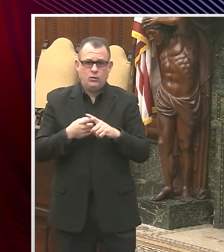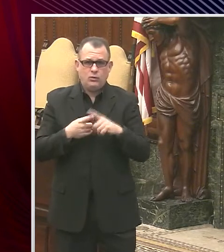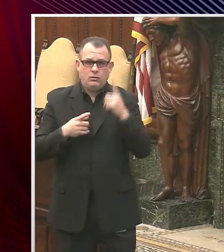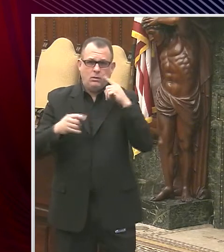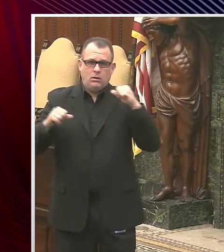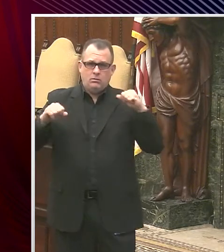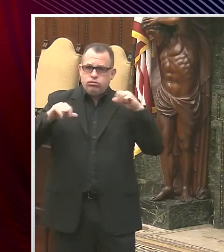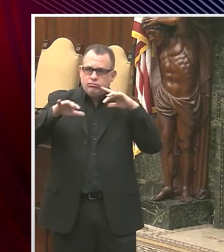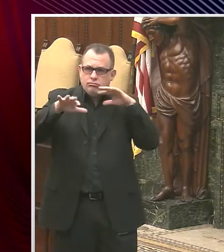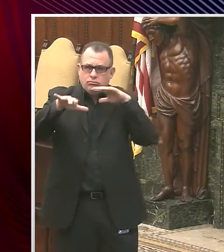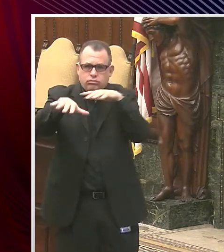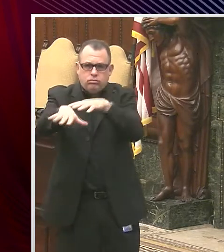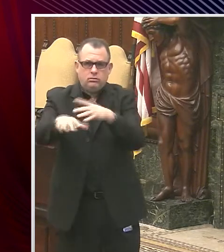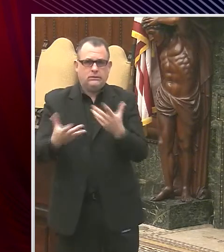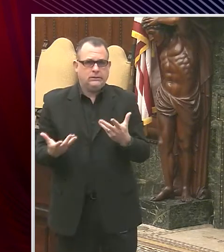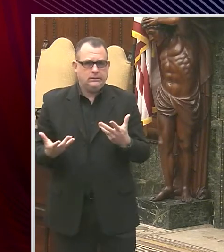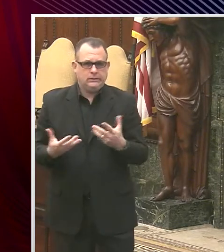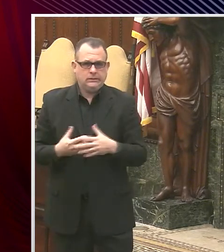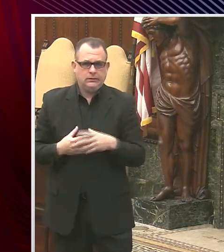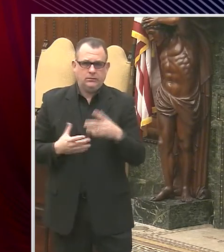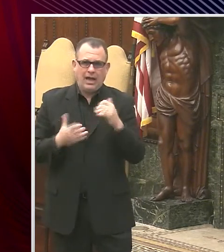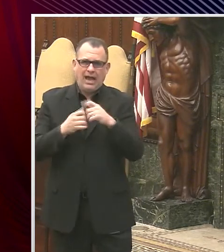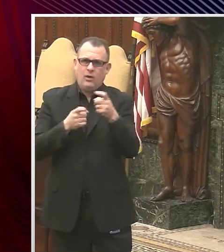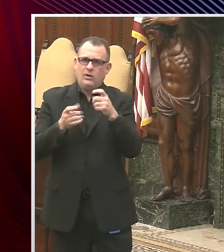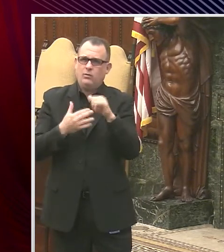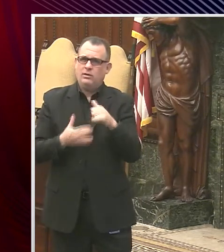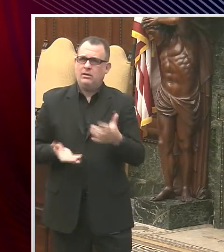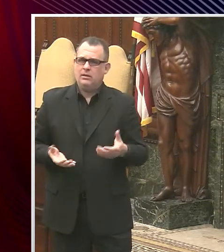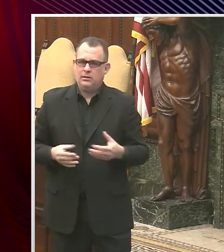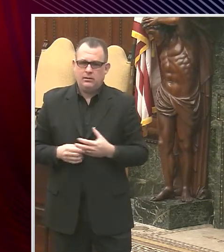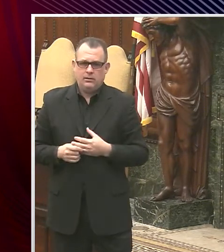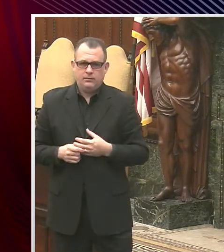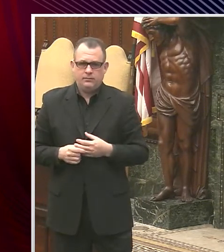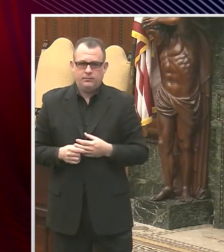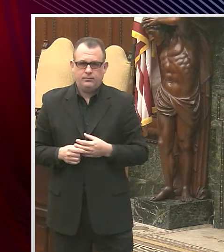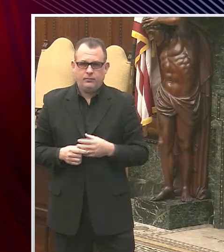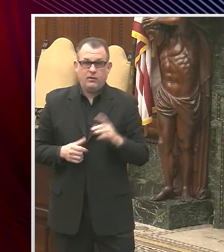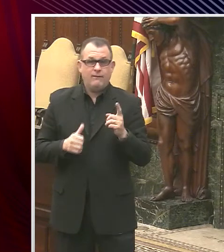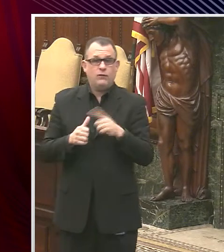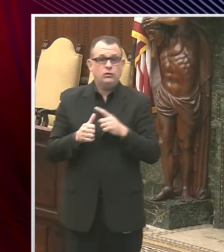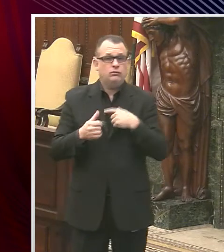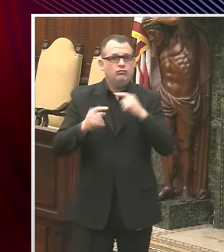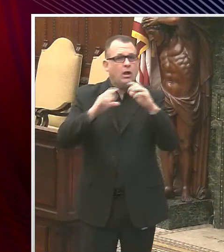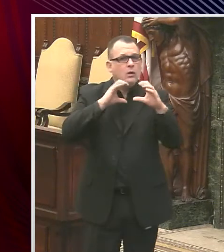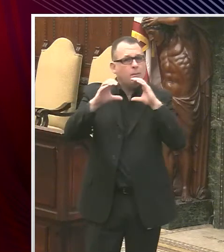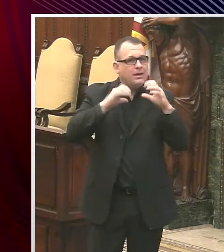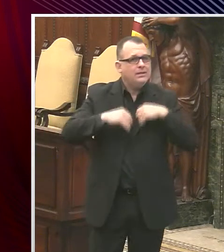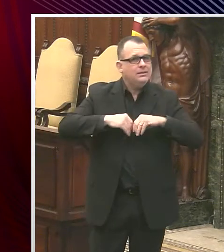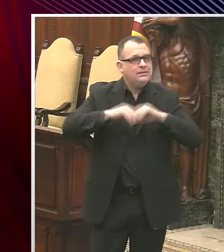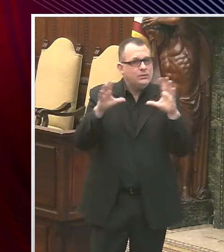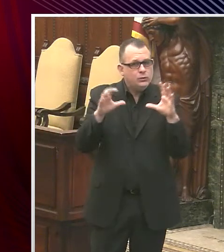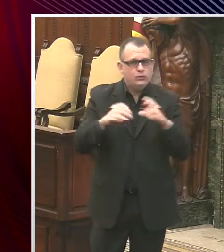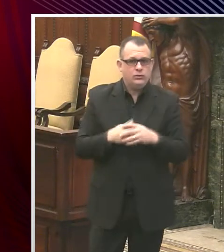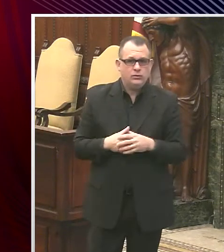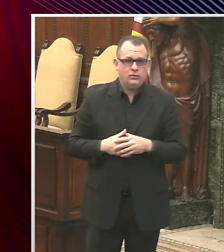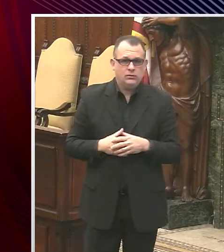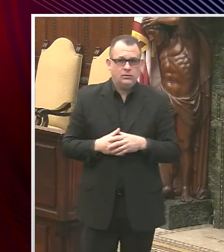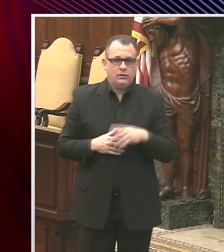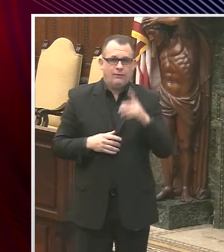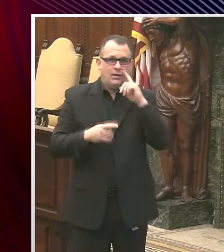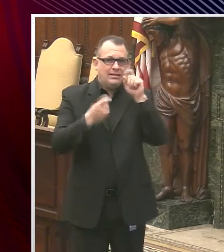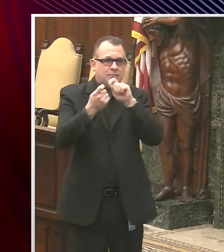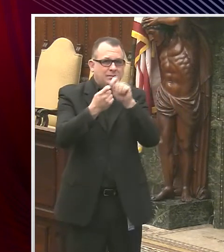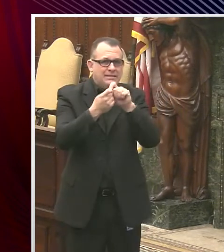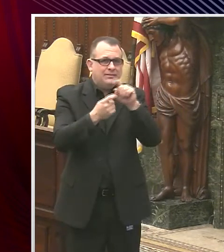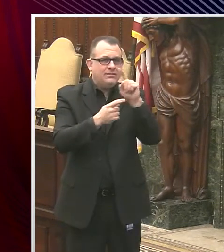would be walking up? How would you deal with that? So, first of all, we're trying to communicate clearly that it's only for certain zip codes and only for